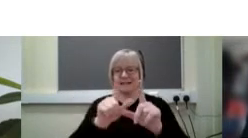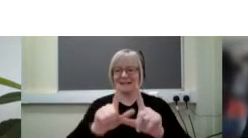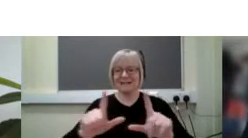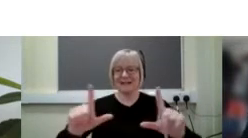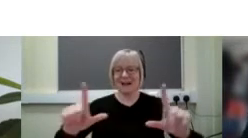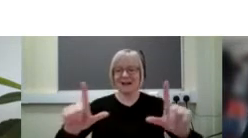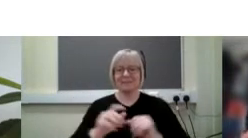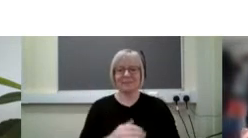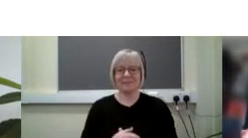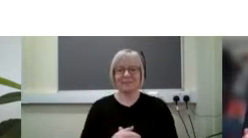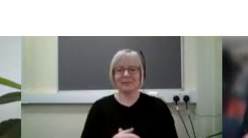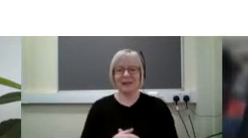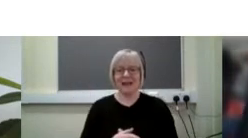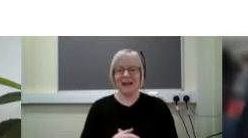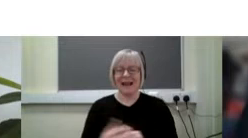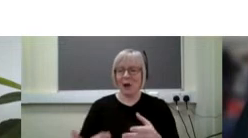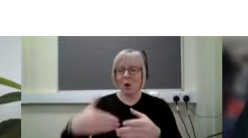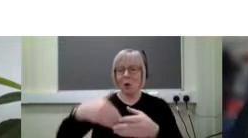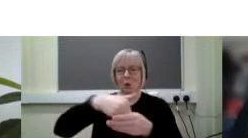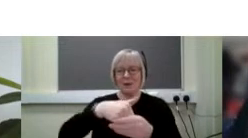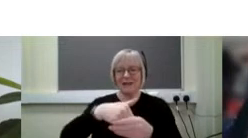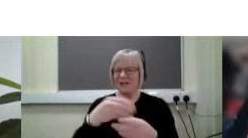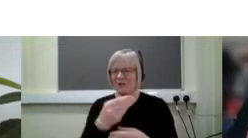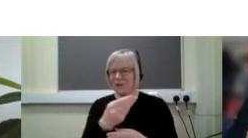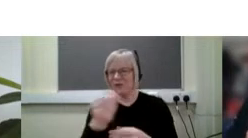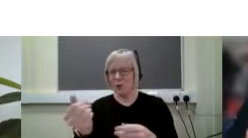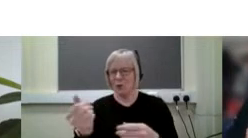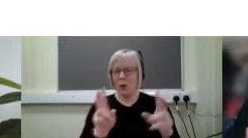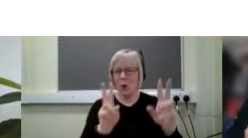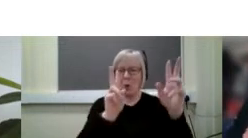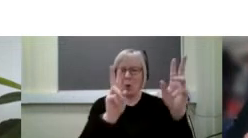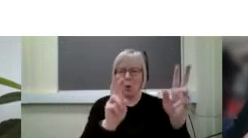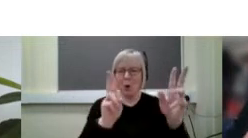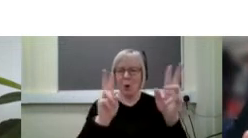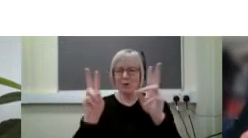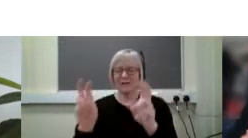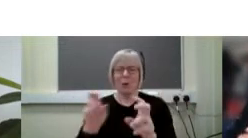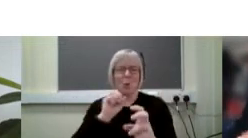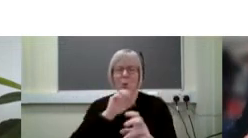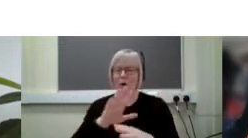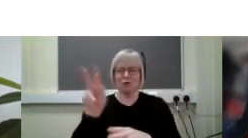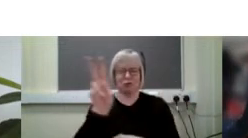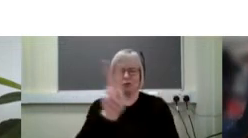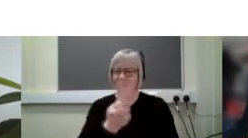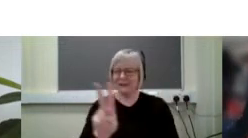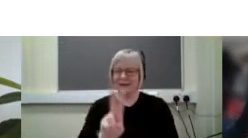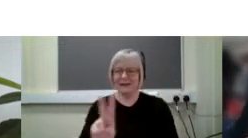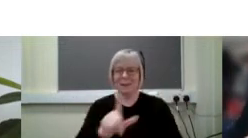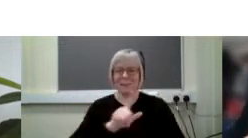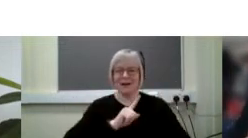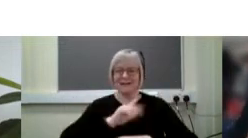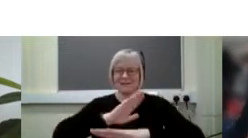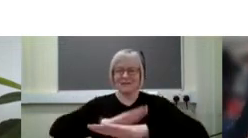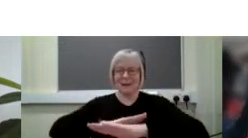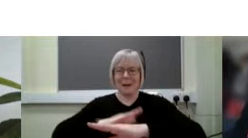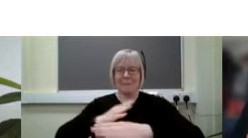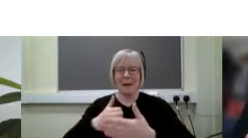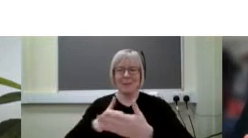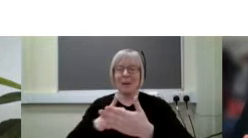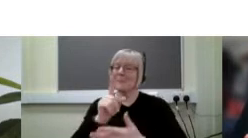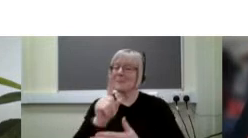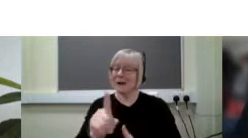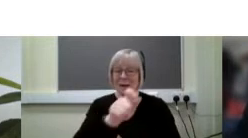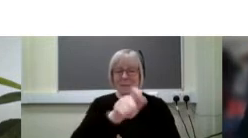So I've included a few quotes here. I won't read them just in interest of time, but people found it very, very hard being